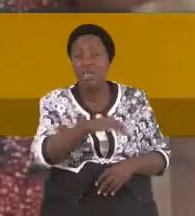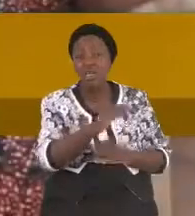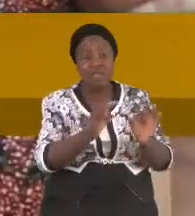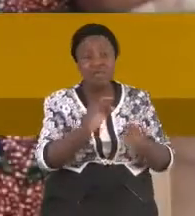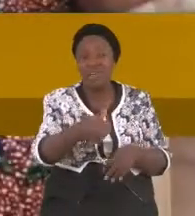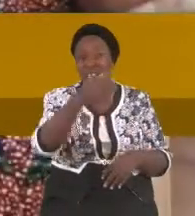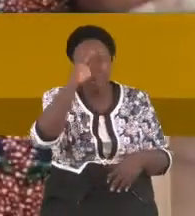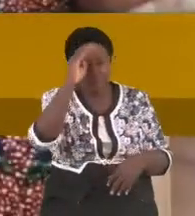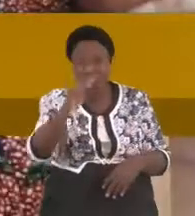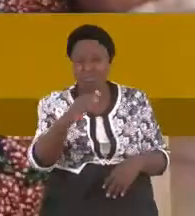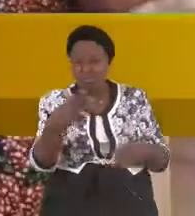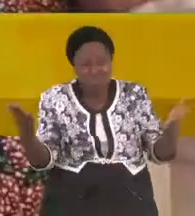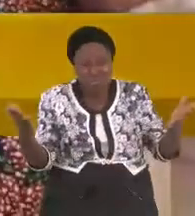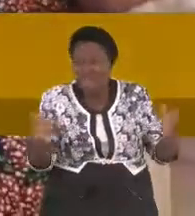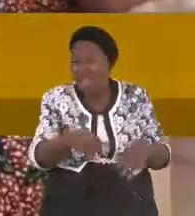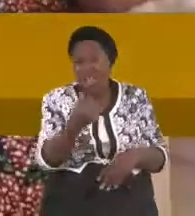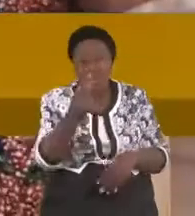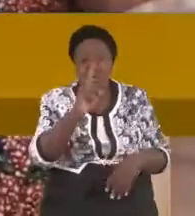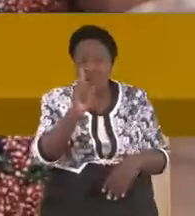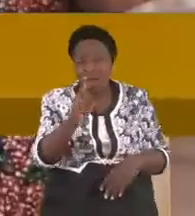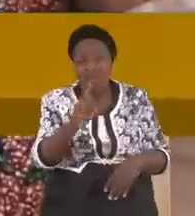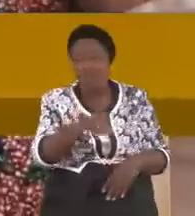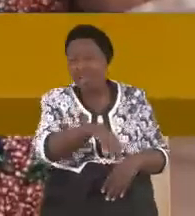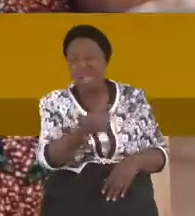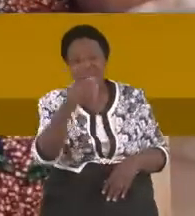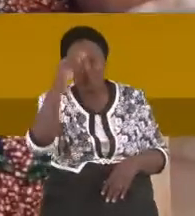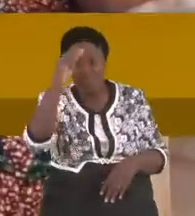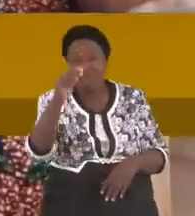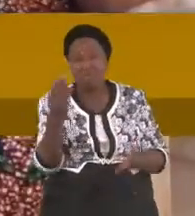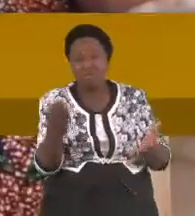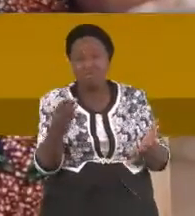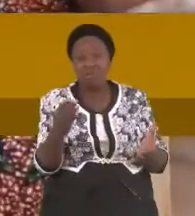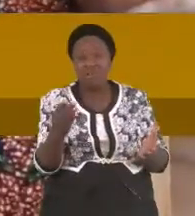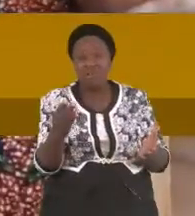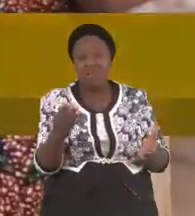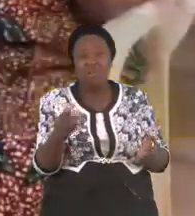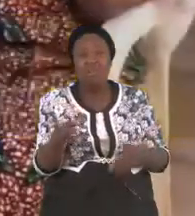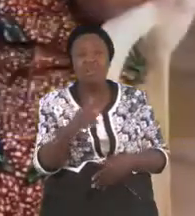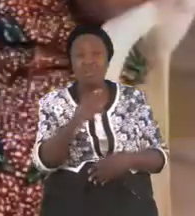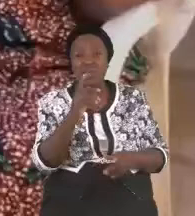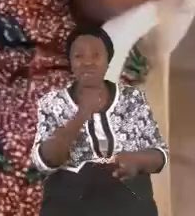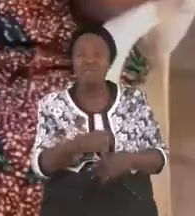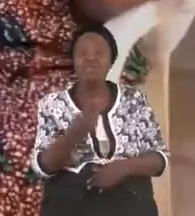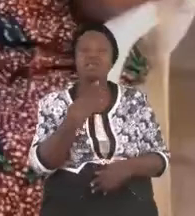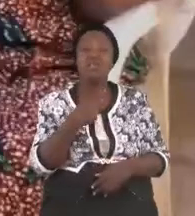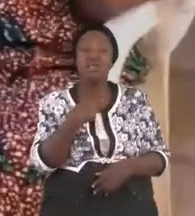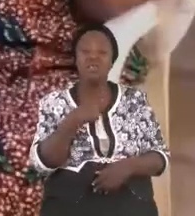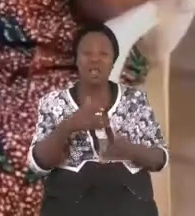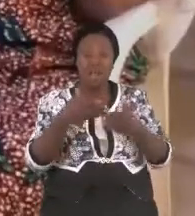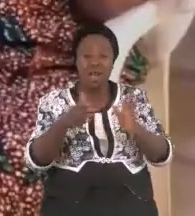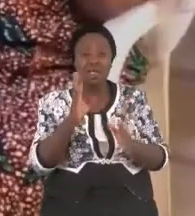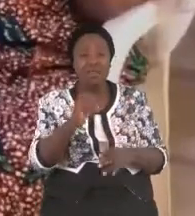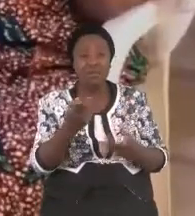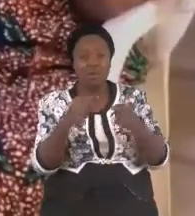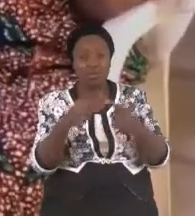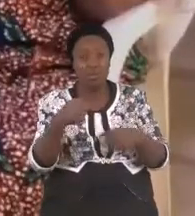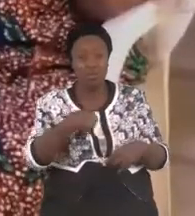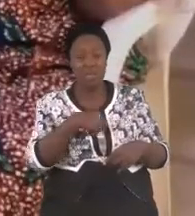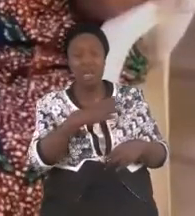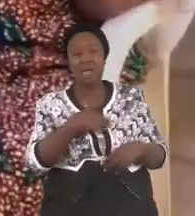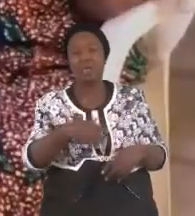no discrimination, if any man thirst, let him come unto me and drink. And then in